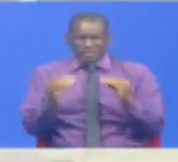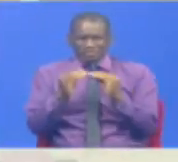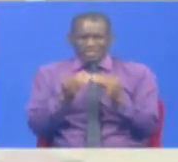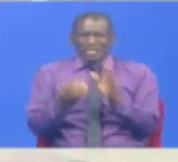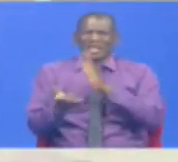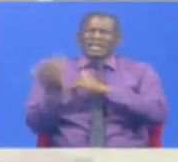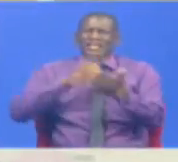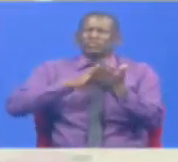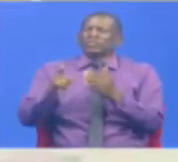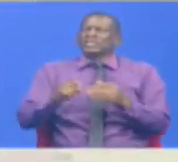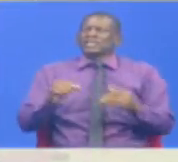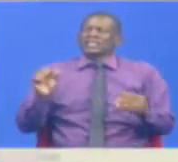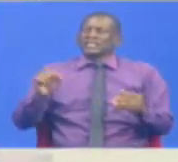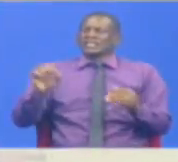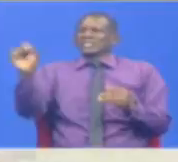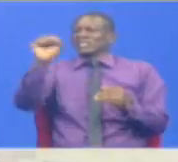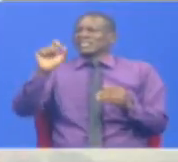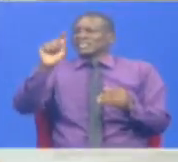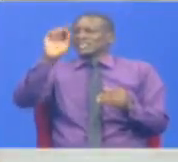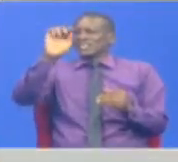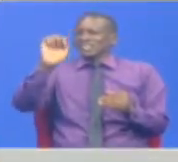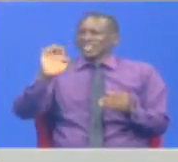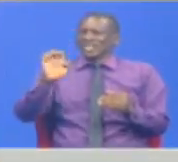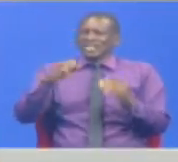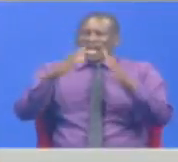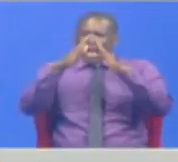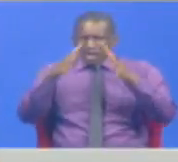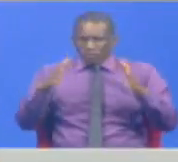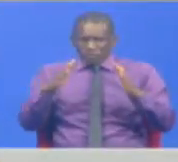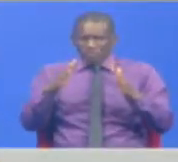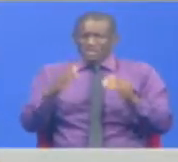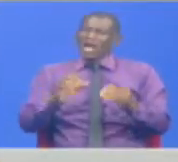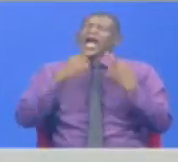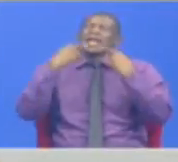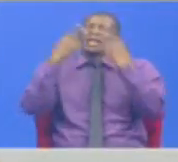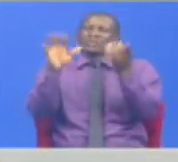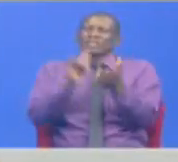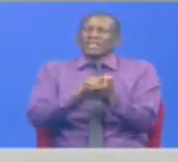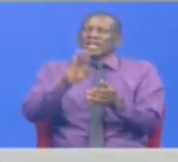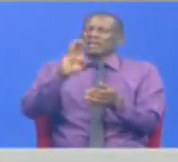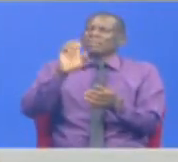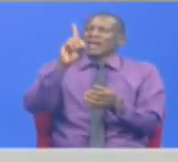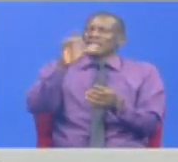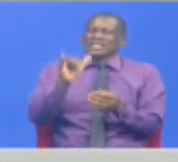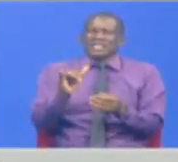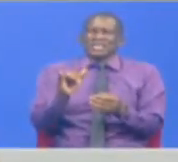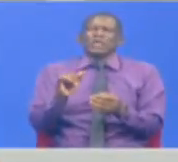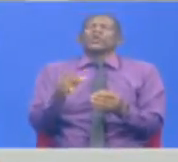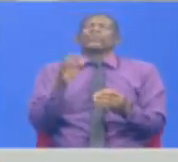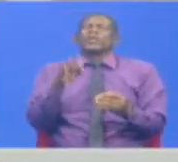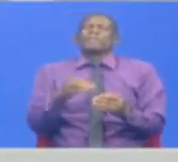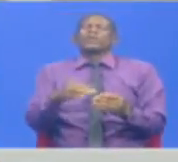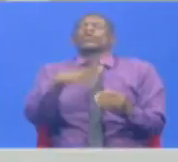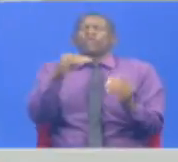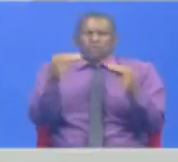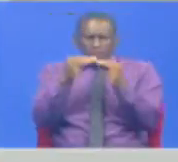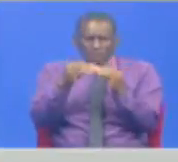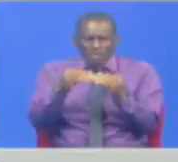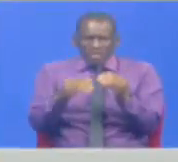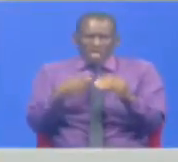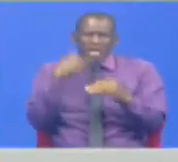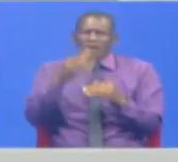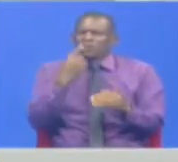that Major General Badi would be allowed to attend cabinet meetings after he took the oath of secrecy in a ceremony witnessed